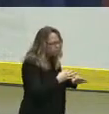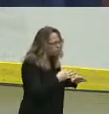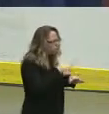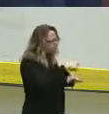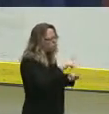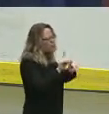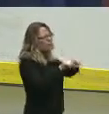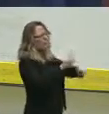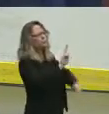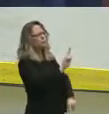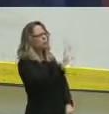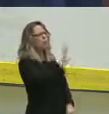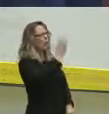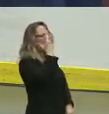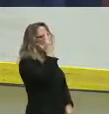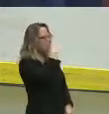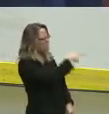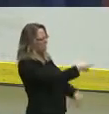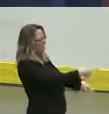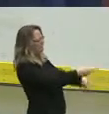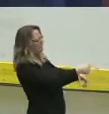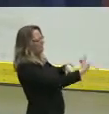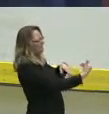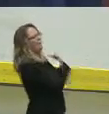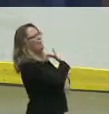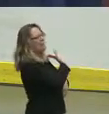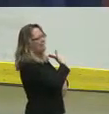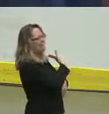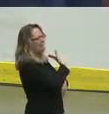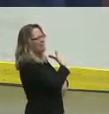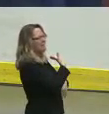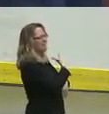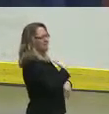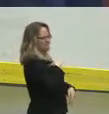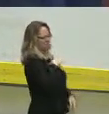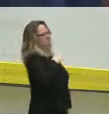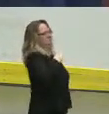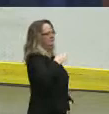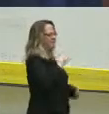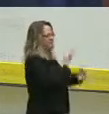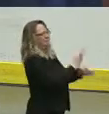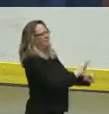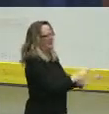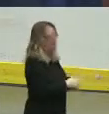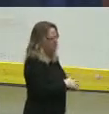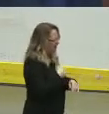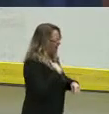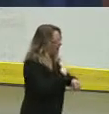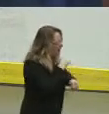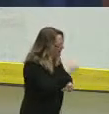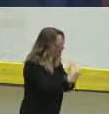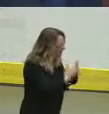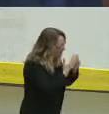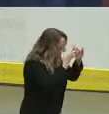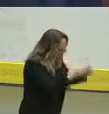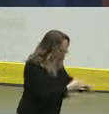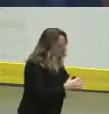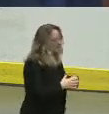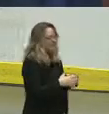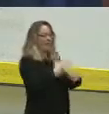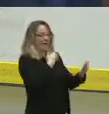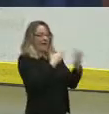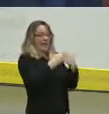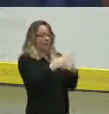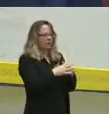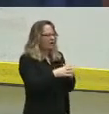in the mail. Trust me, it wasn't an easy decision. We have learned so much more than what we thought we would at our alma